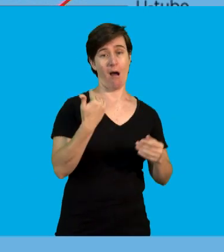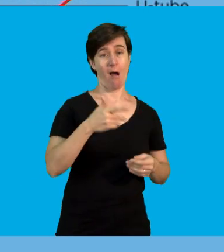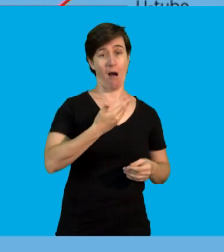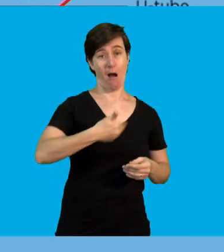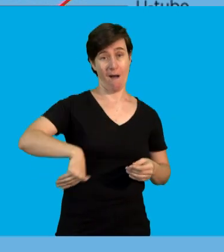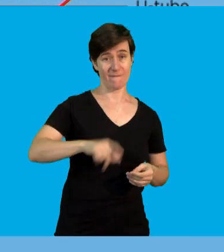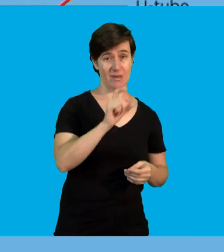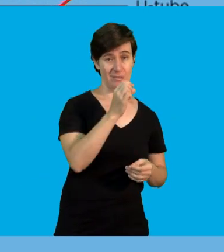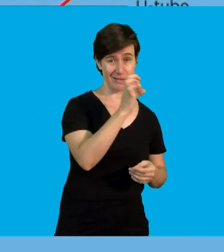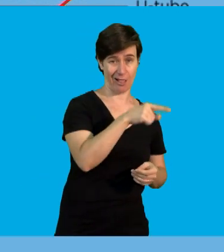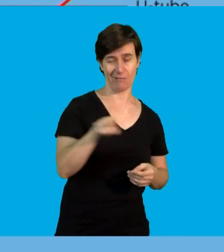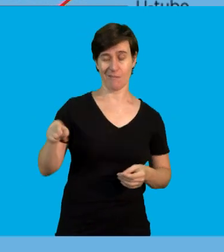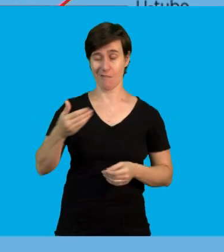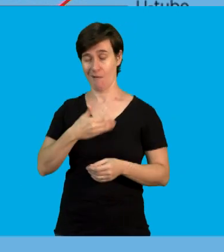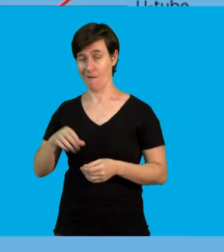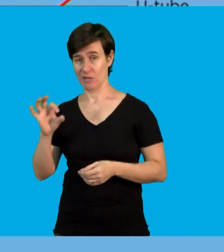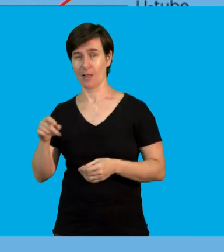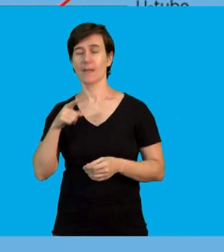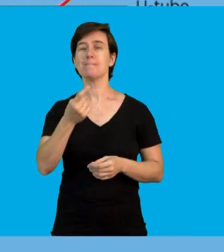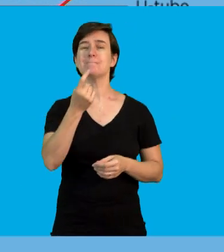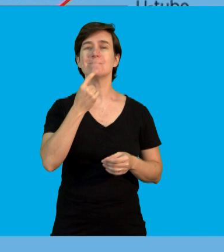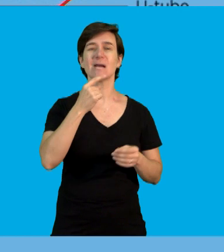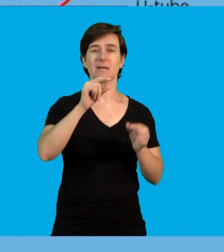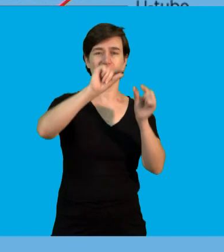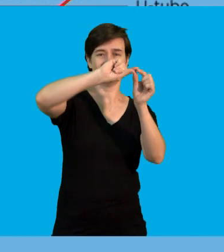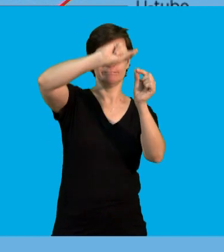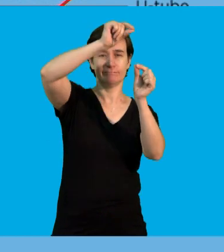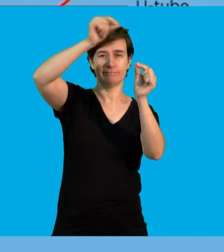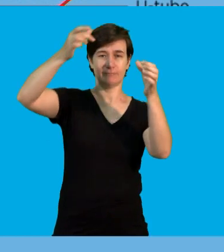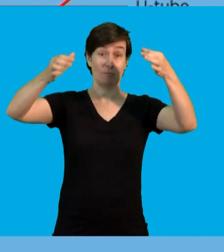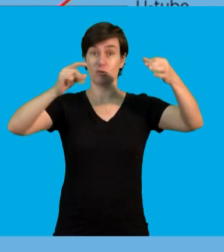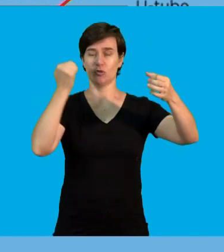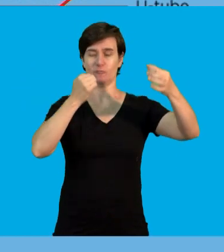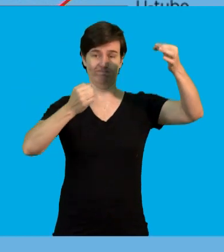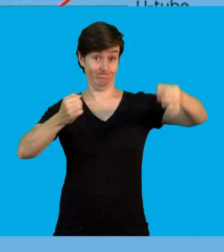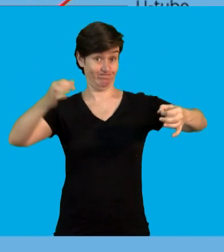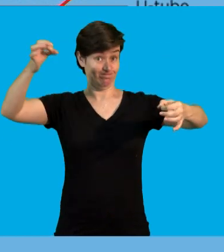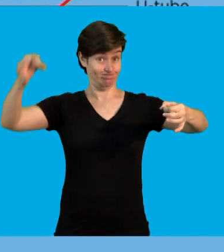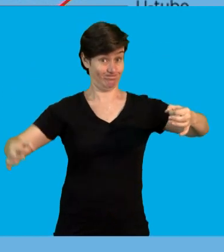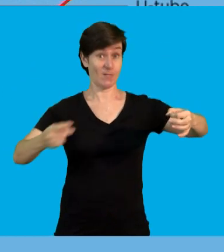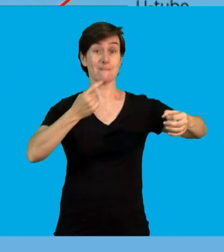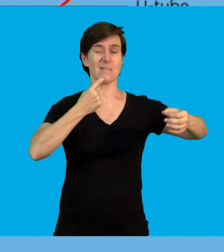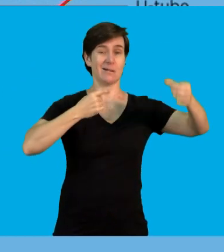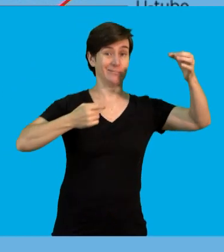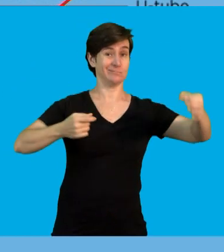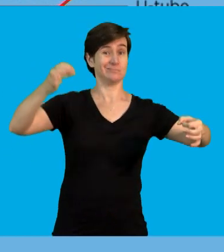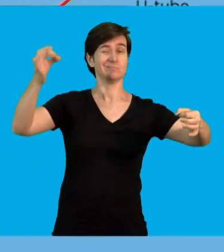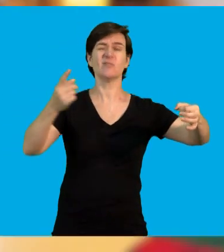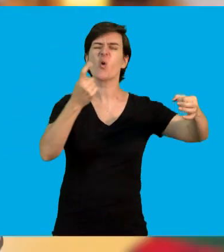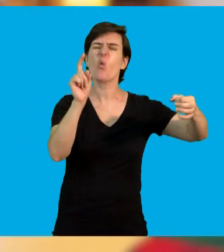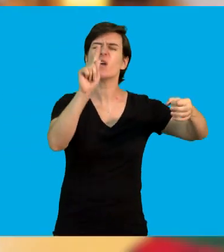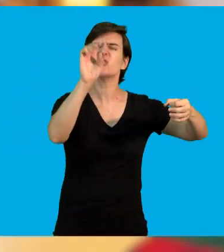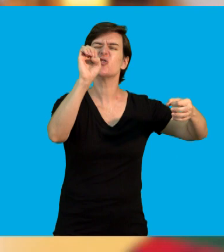on these two beakers, we have these two metal rods, this metal rod and this metal rod. So those are going to be